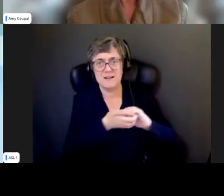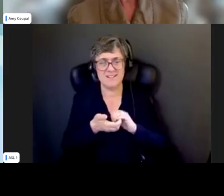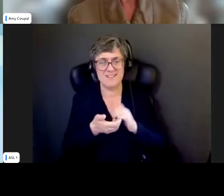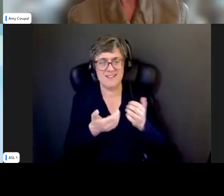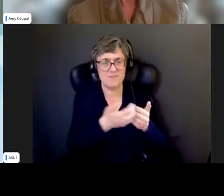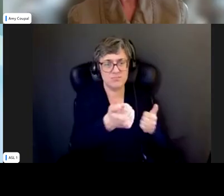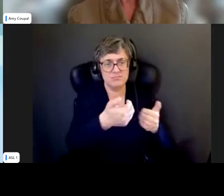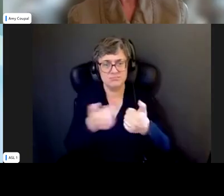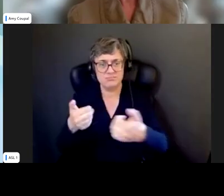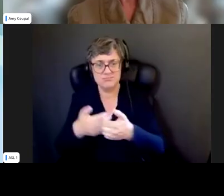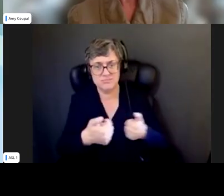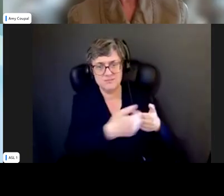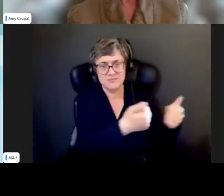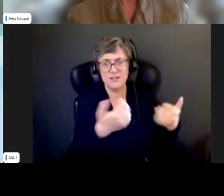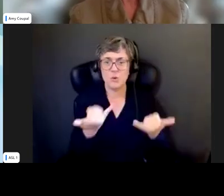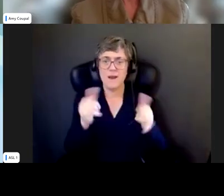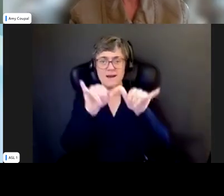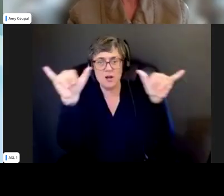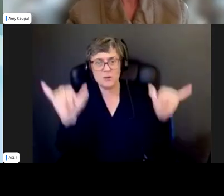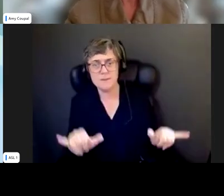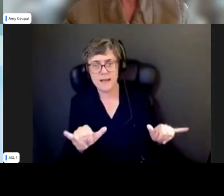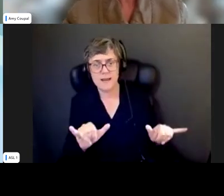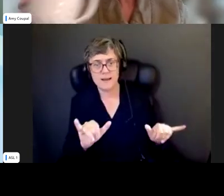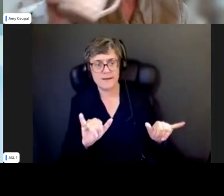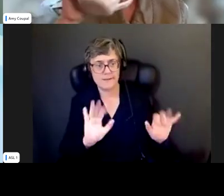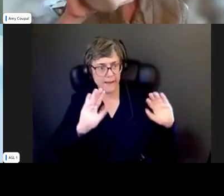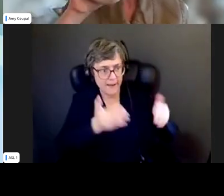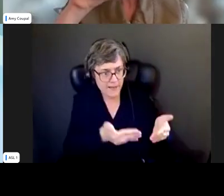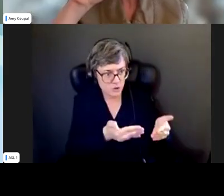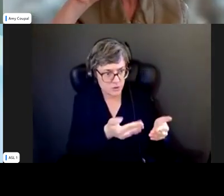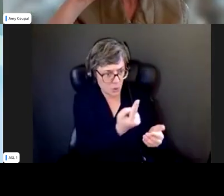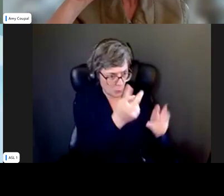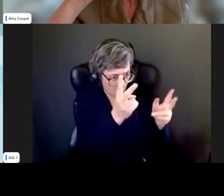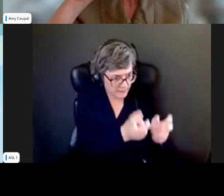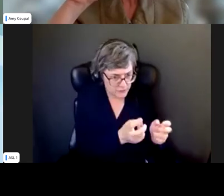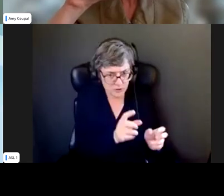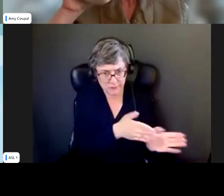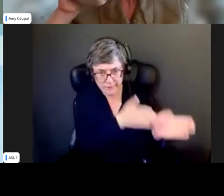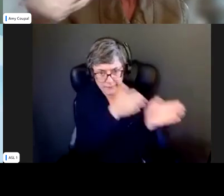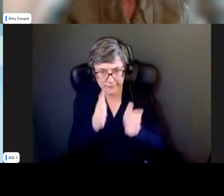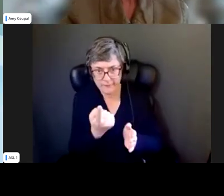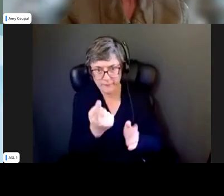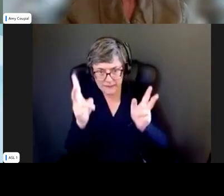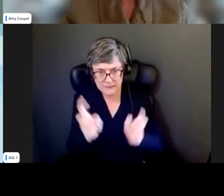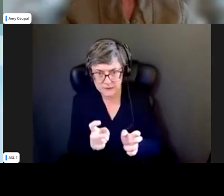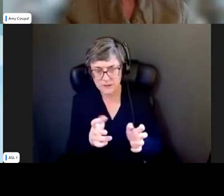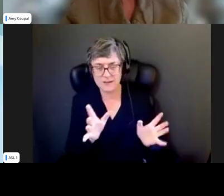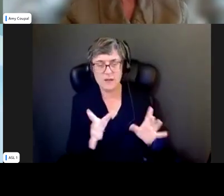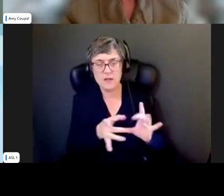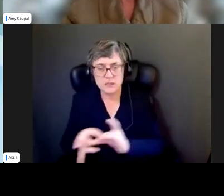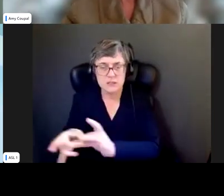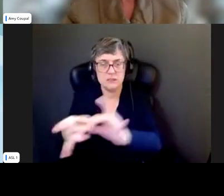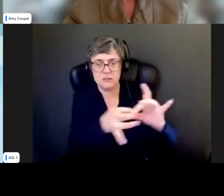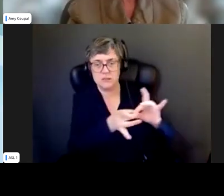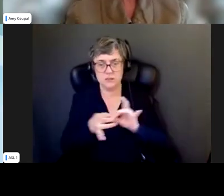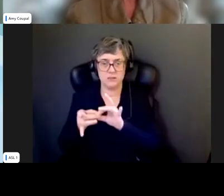violence, and disability, but not together, right? One of the things Dawn Canada finds itself very often is that we're the connector between the